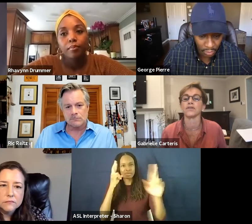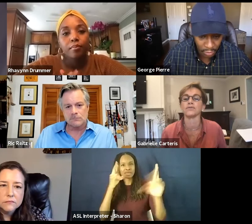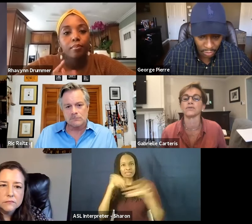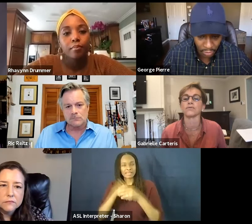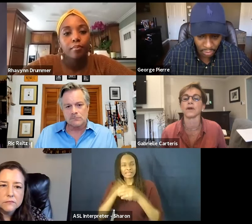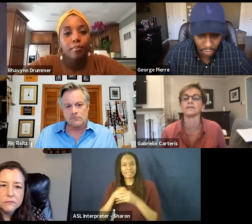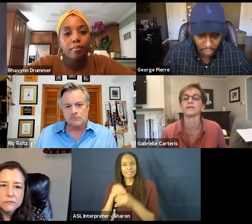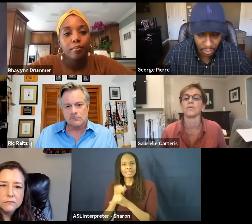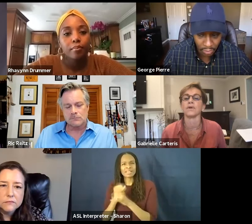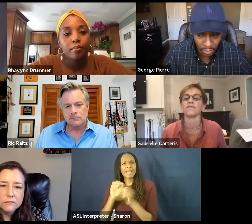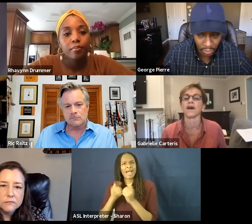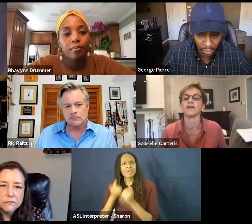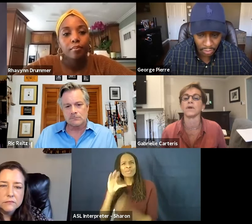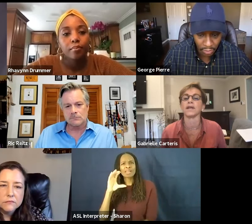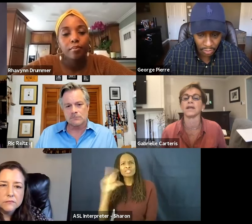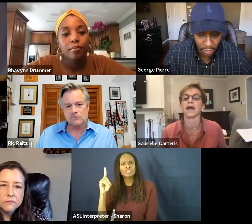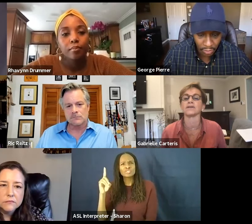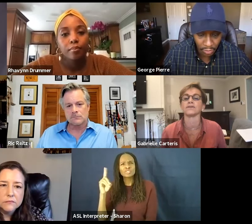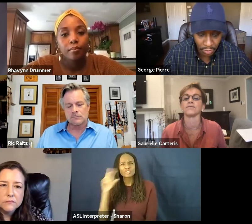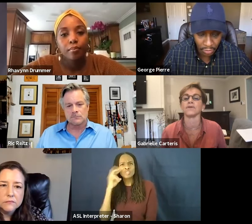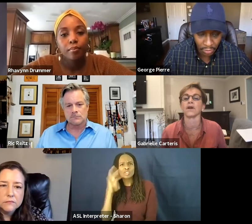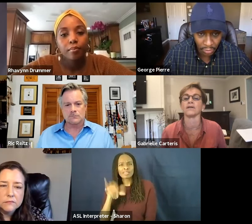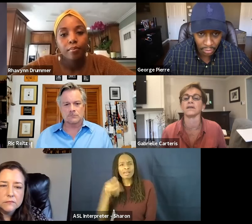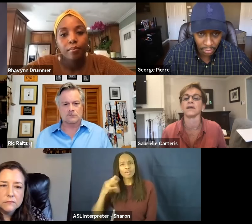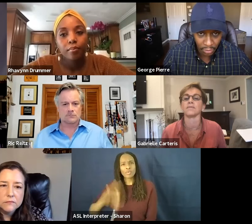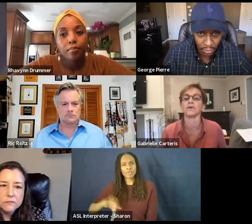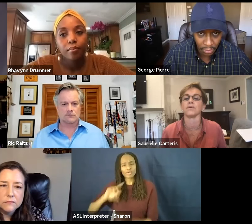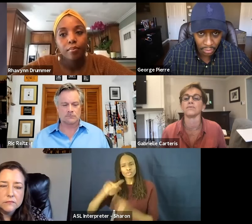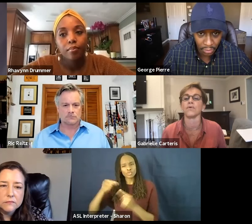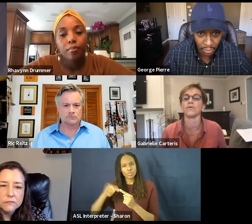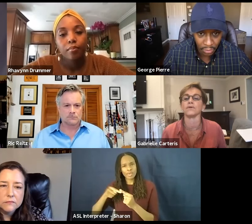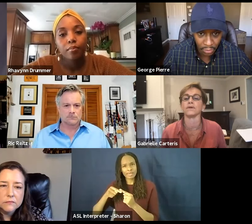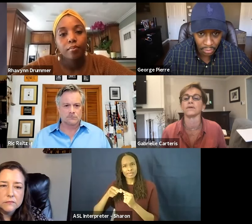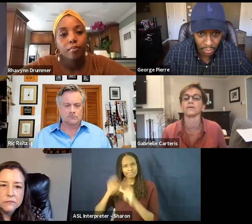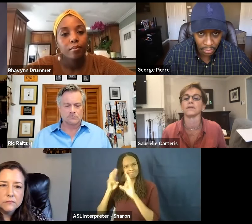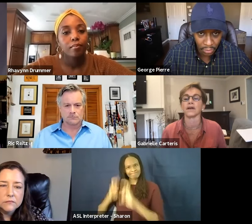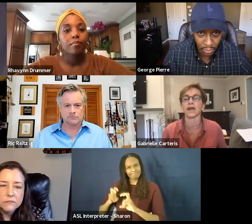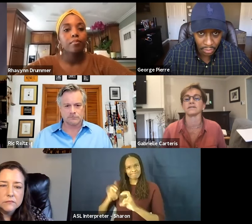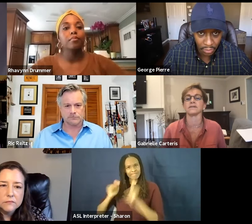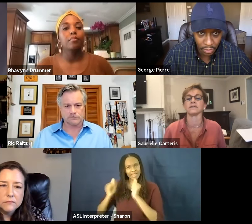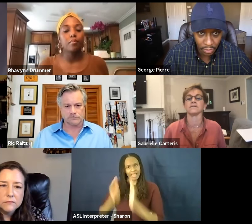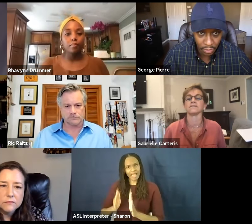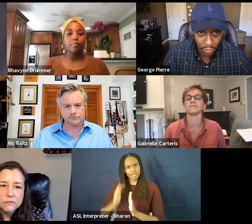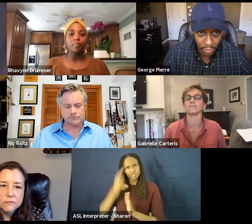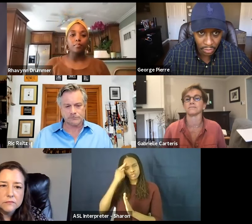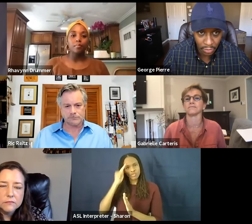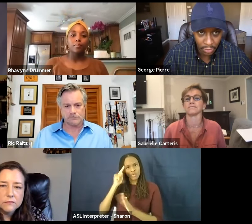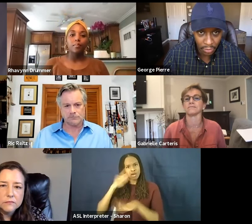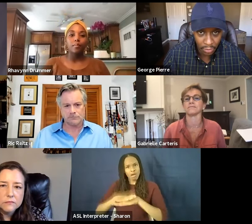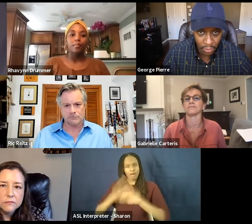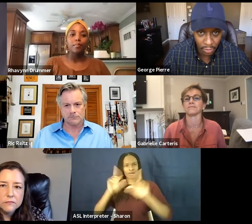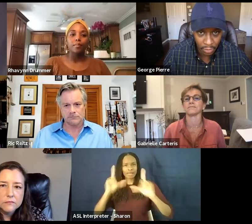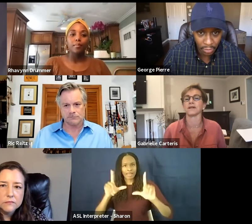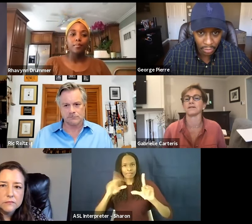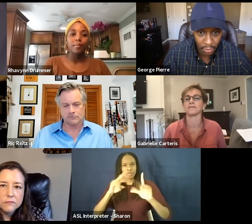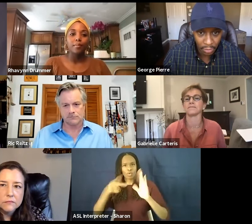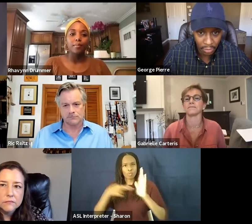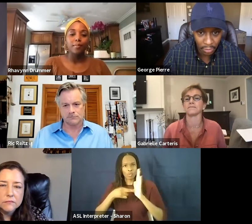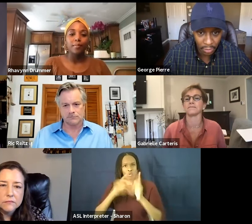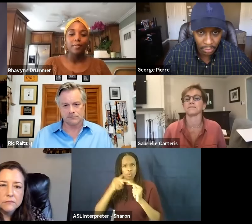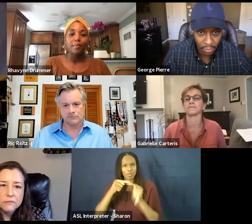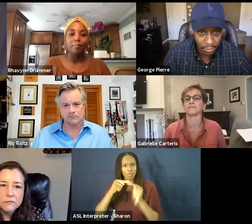look at those credits when evaluating an actor for an on-camera role they are casting? Is that